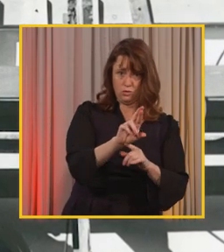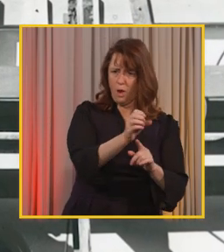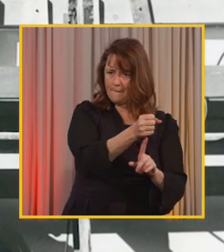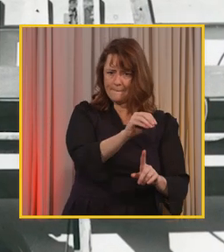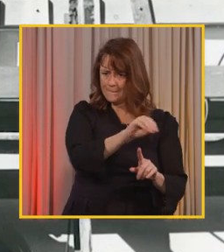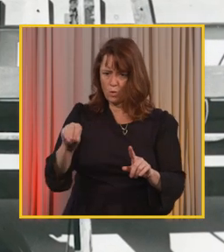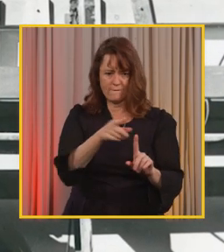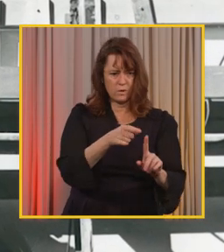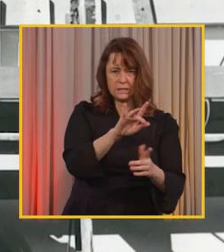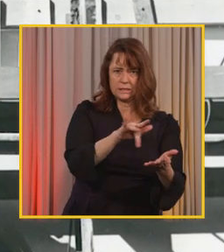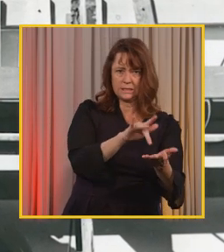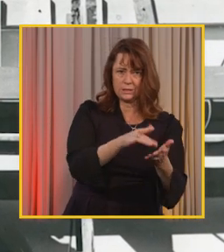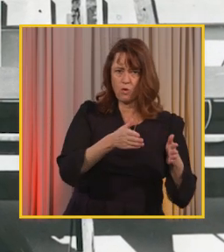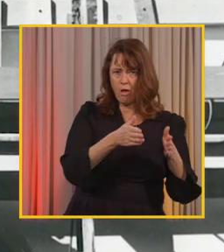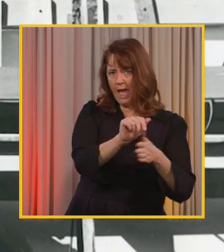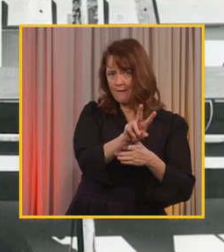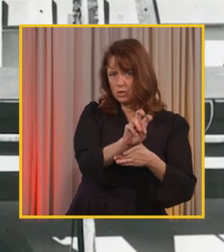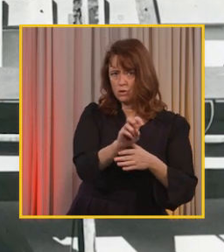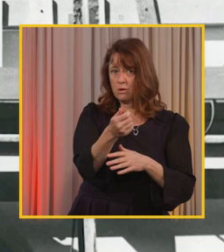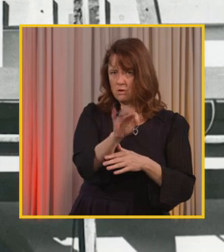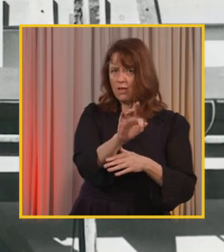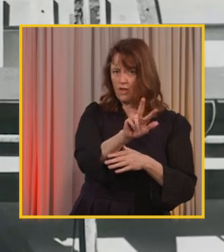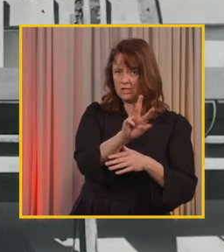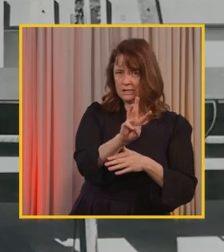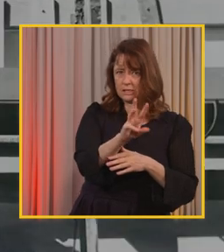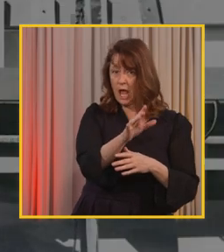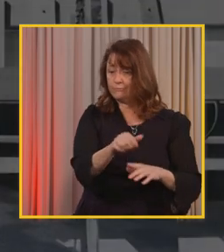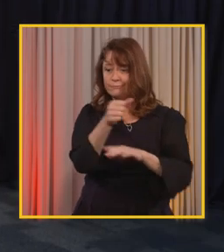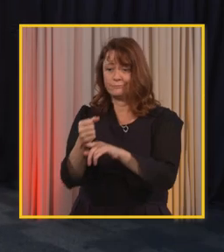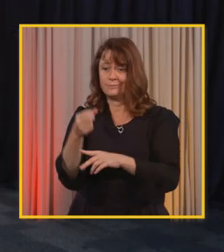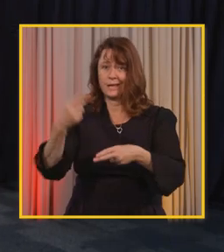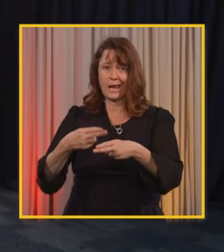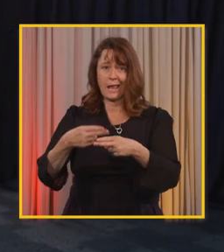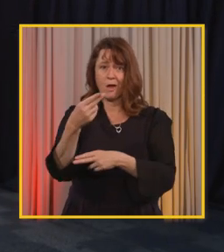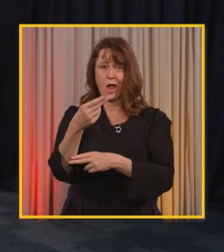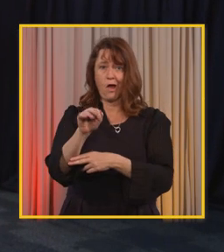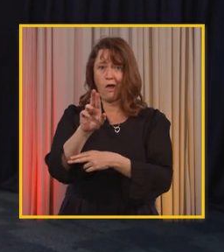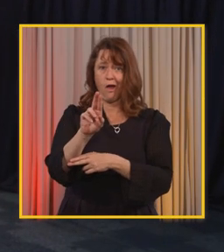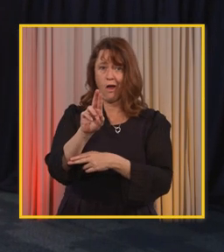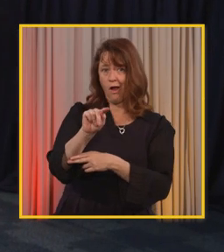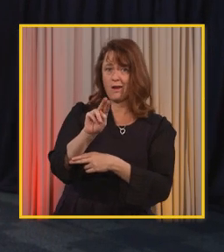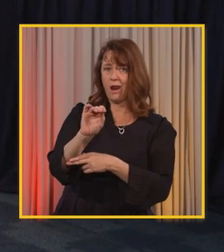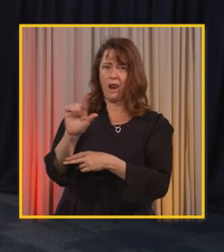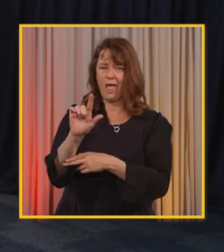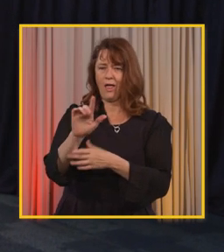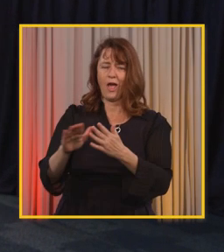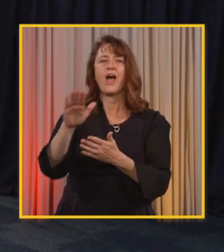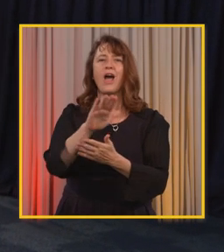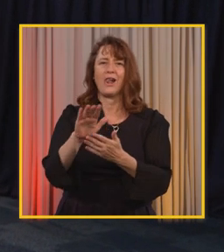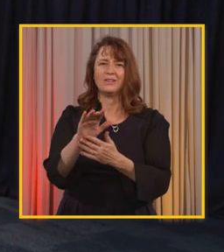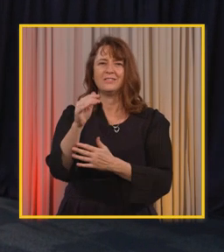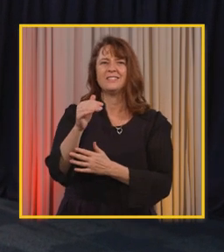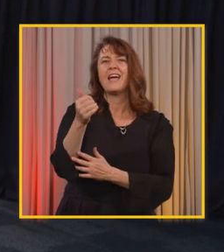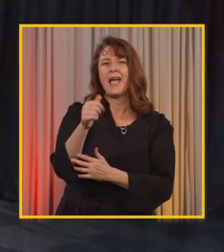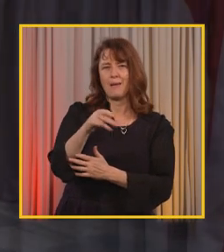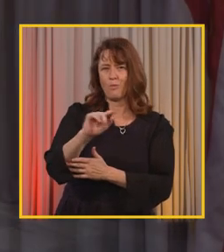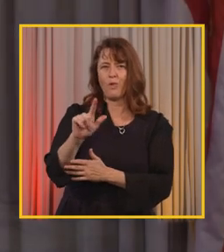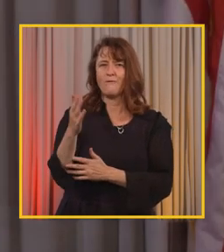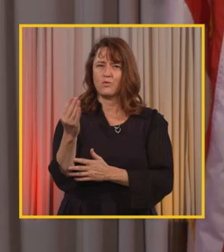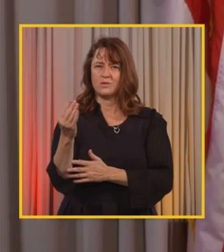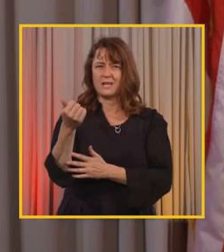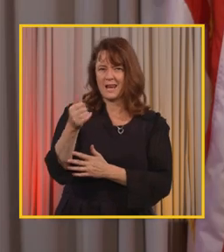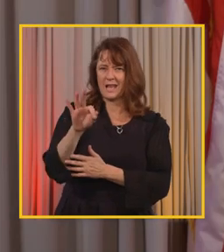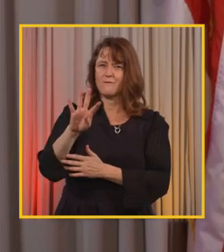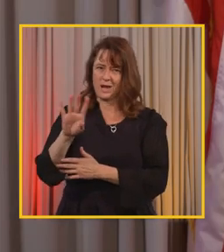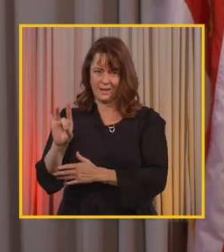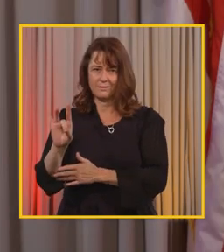on April 14, 1948. Salinas Junior College was to be the 13th junior college in the state of California,